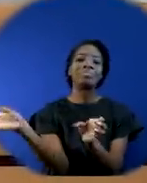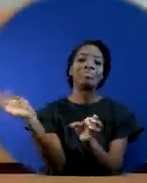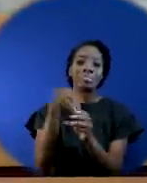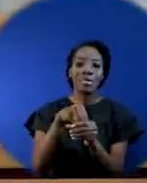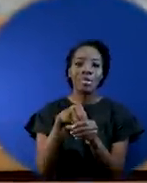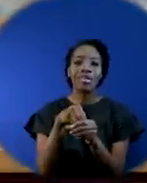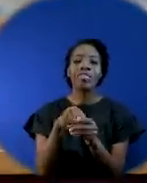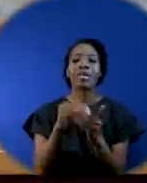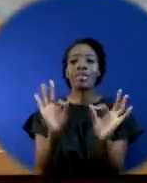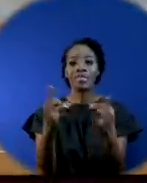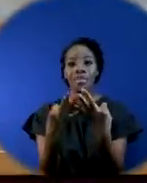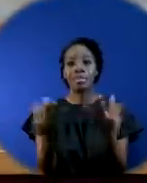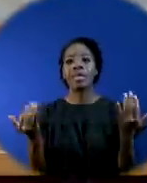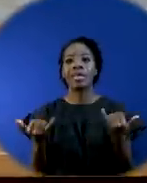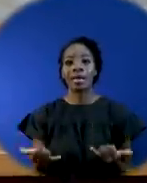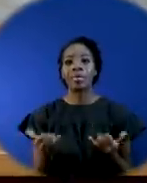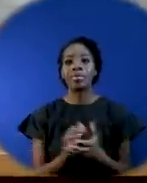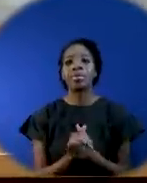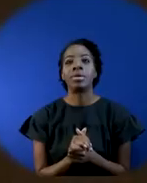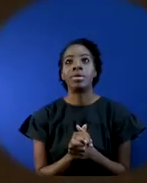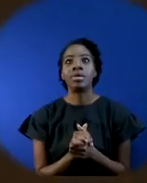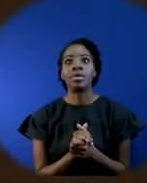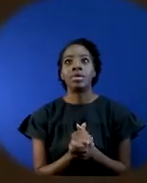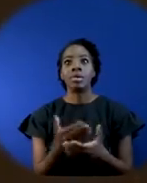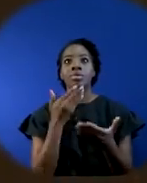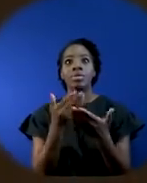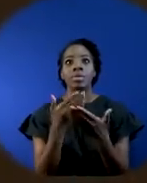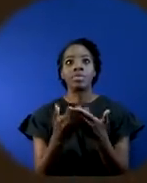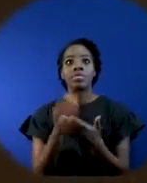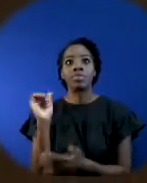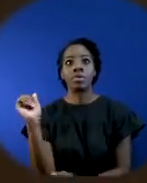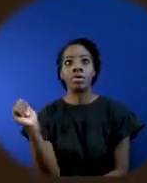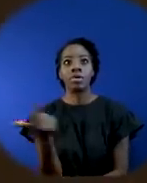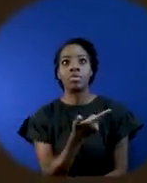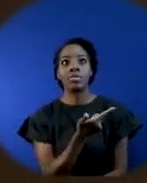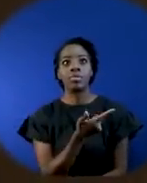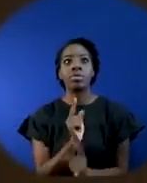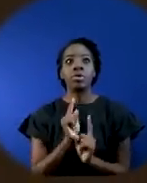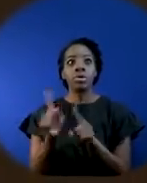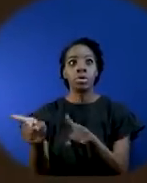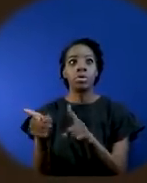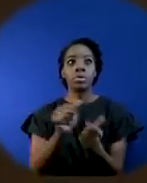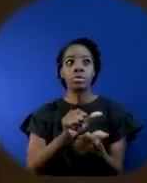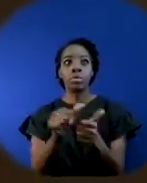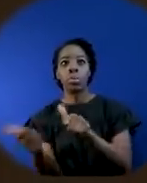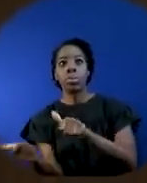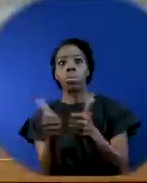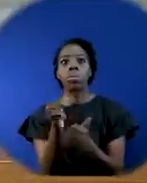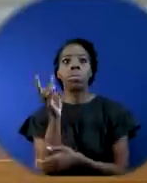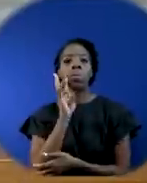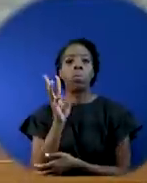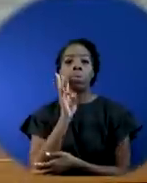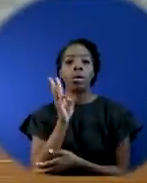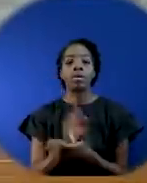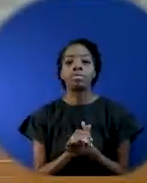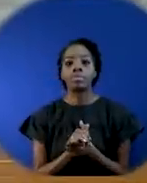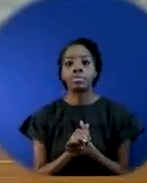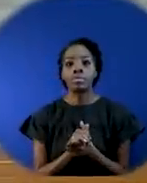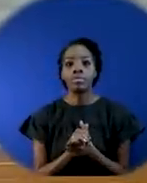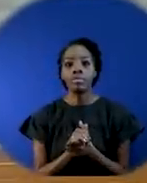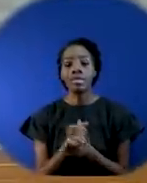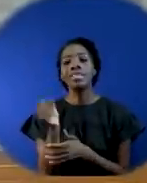family. And we're grateful for all of them who have gone into the waters of baptism. And although we